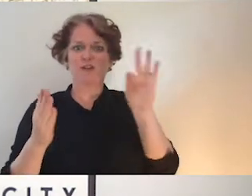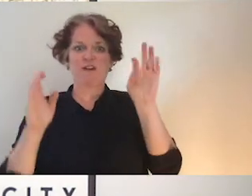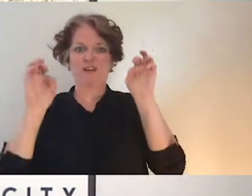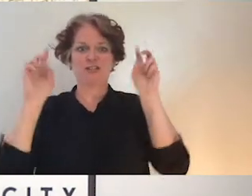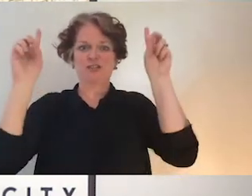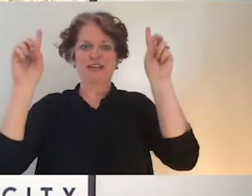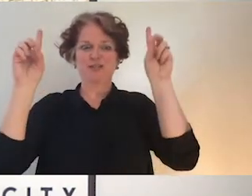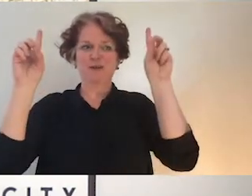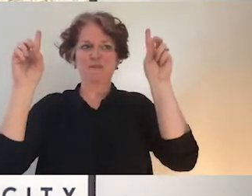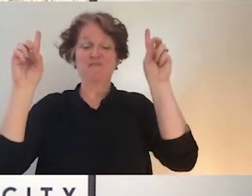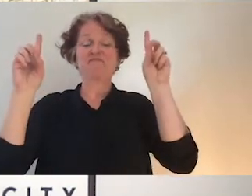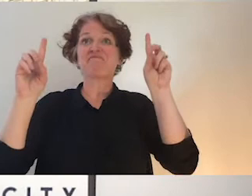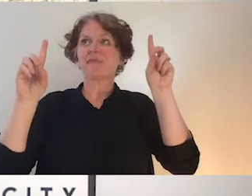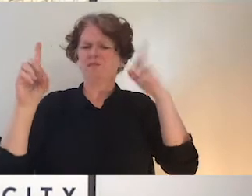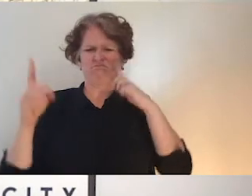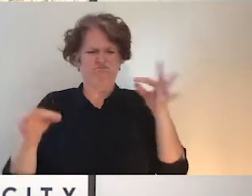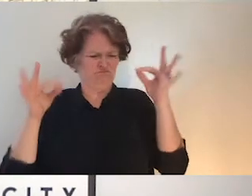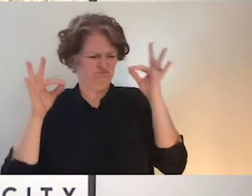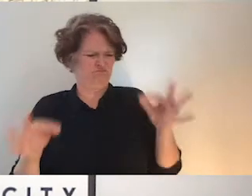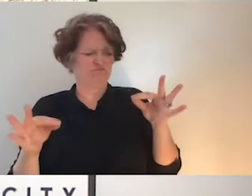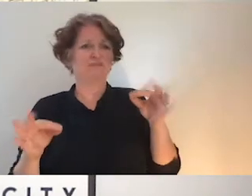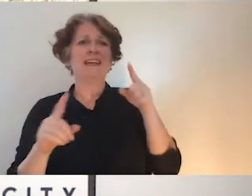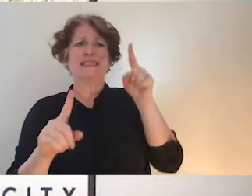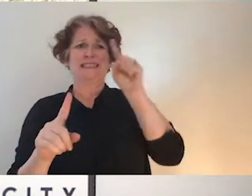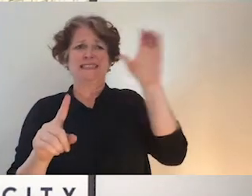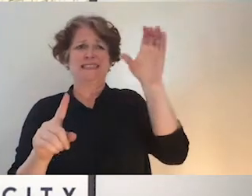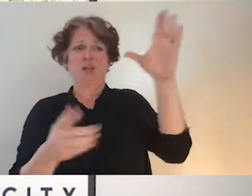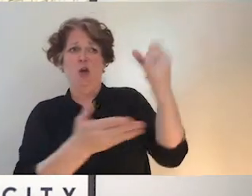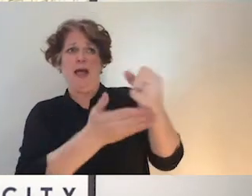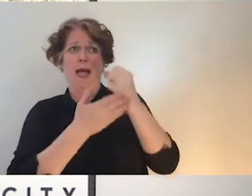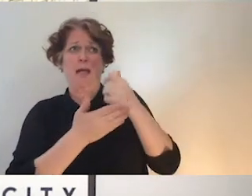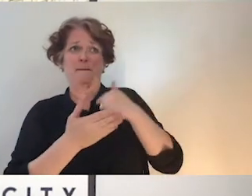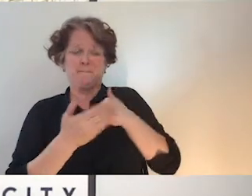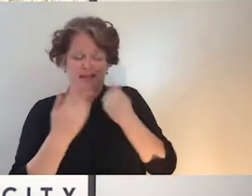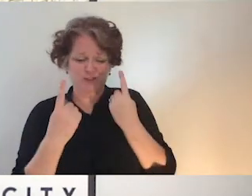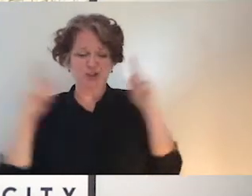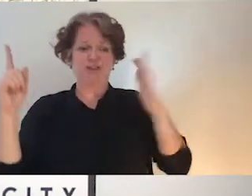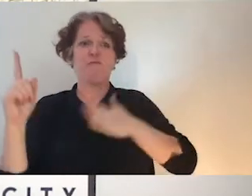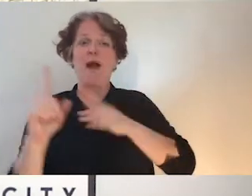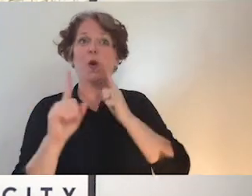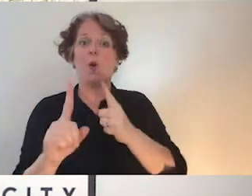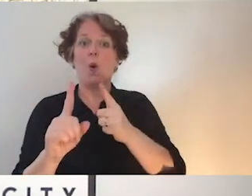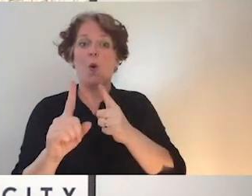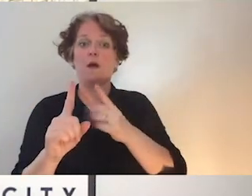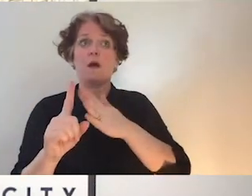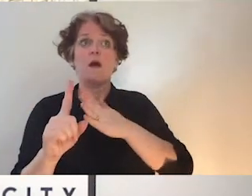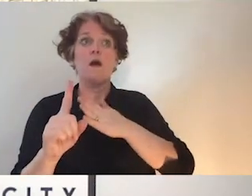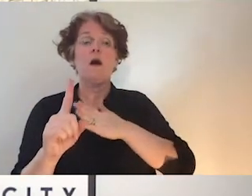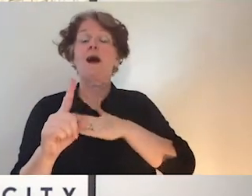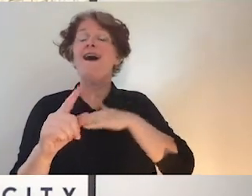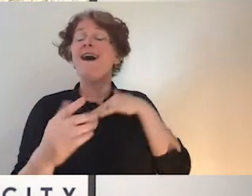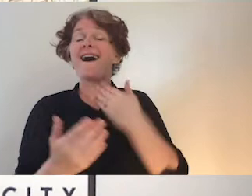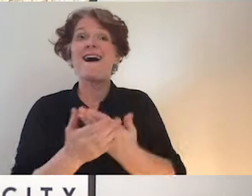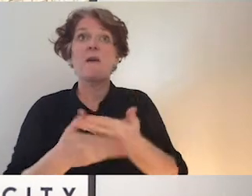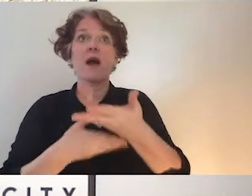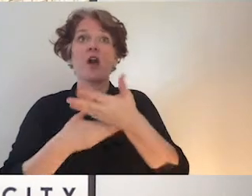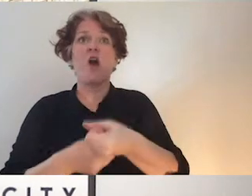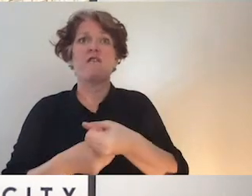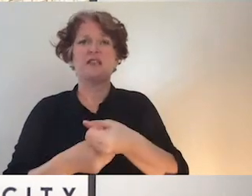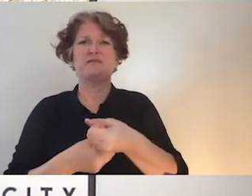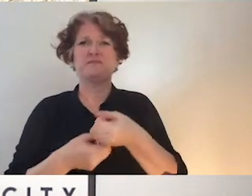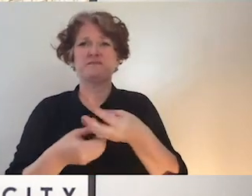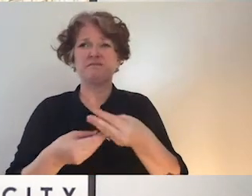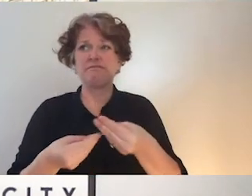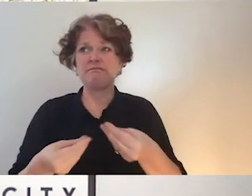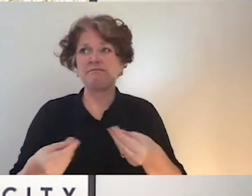Secretary of Education. I was certain that only Teachers College could help me get there. But my confidence quickly faded in